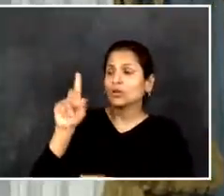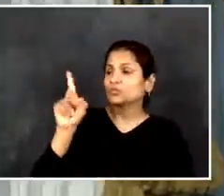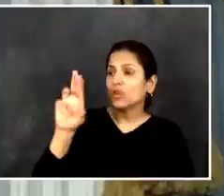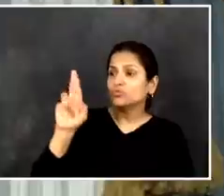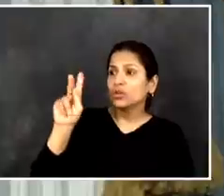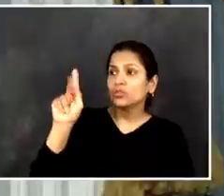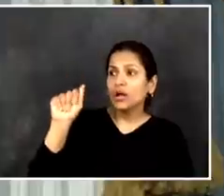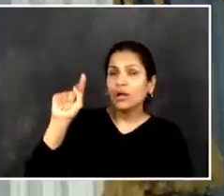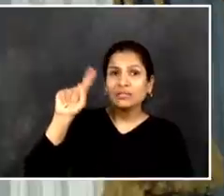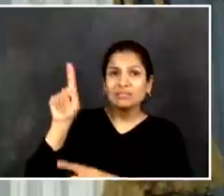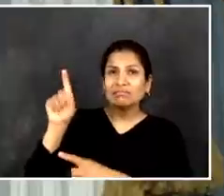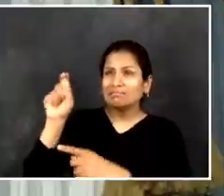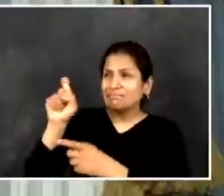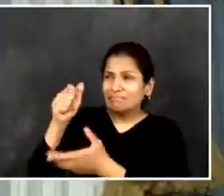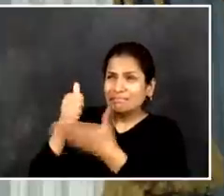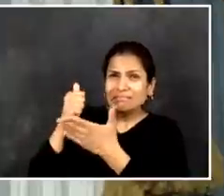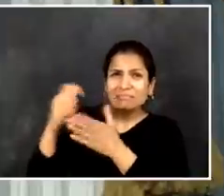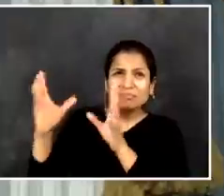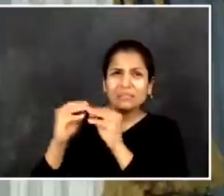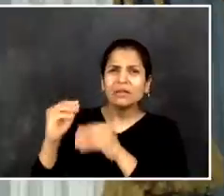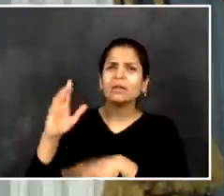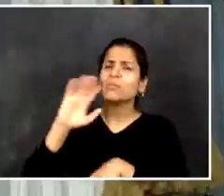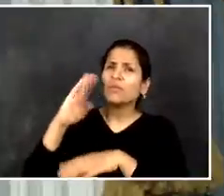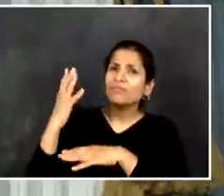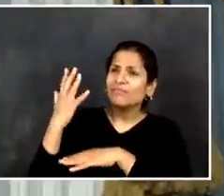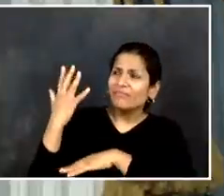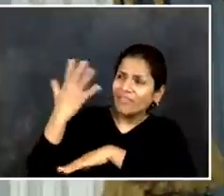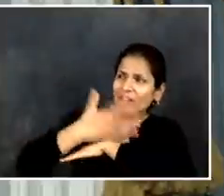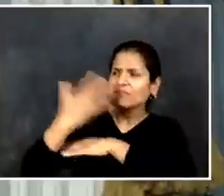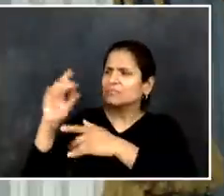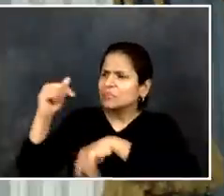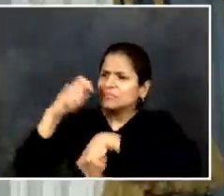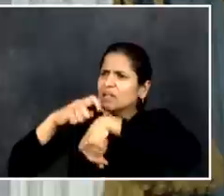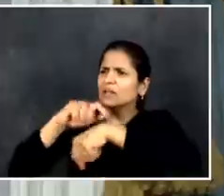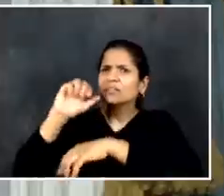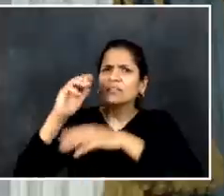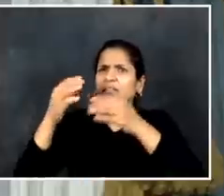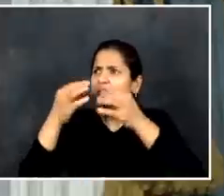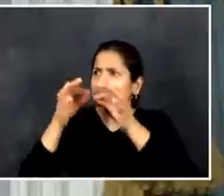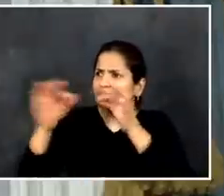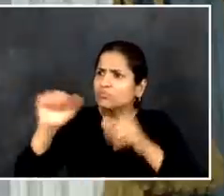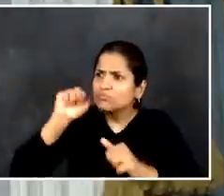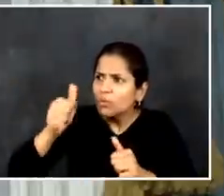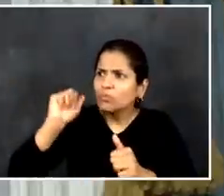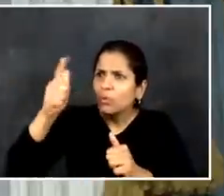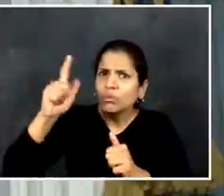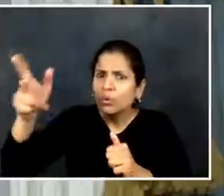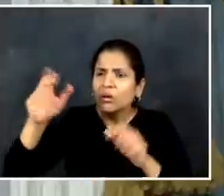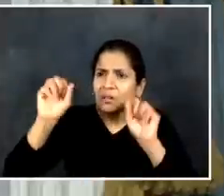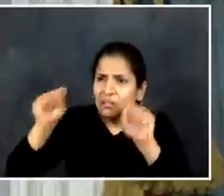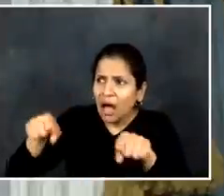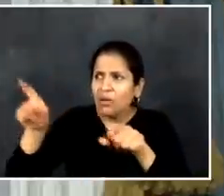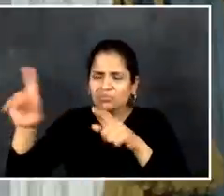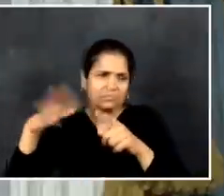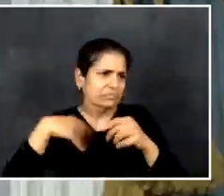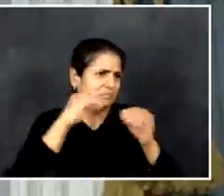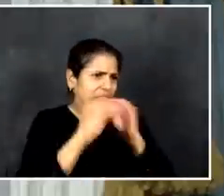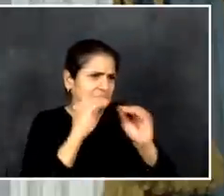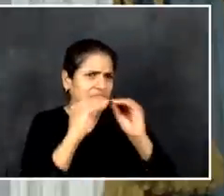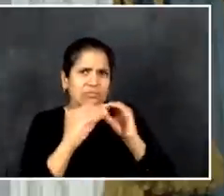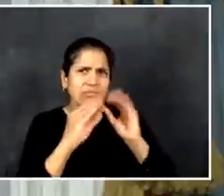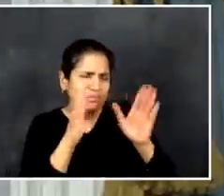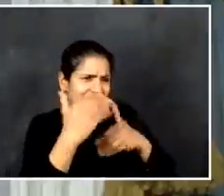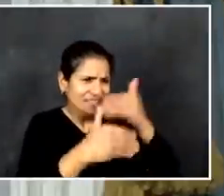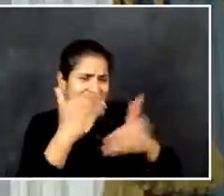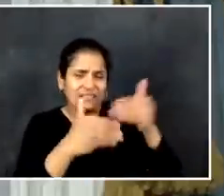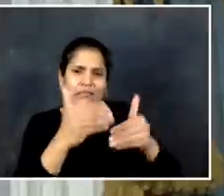Scott and say, okay, we have five more days to perfect this device. And it was a day in, day out thing. And fortunately, the day never came where Mitch said, we need these